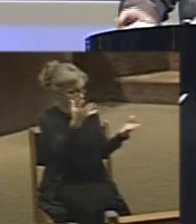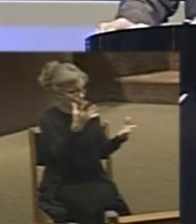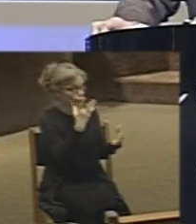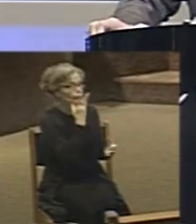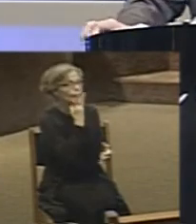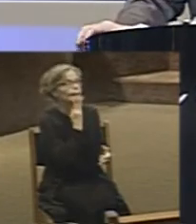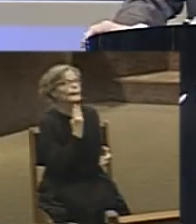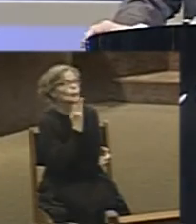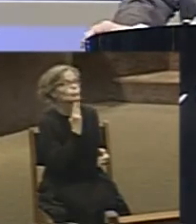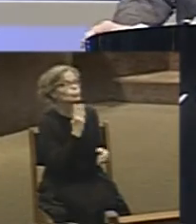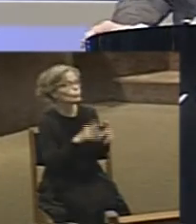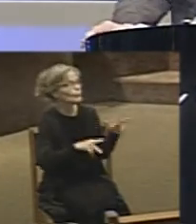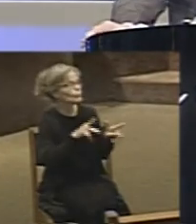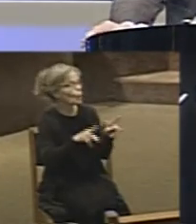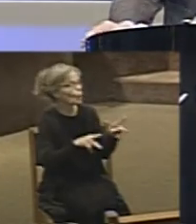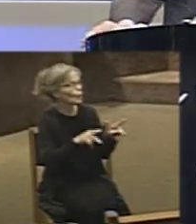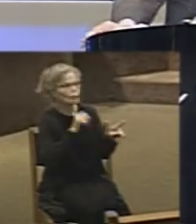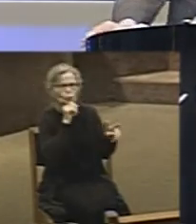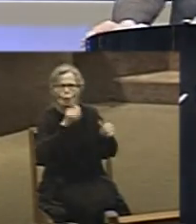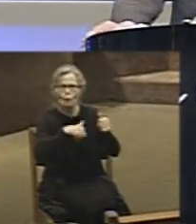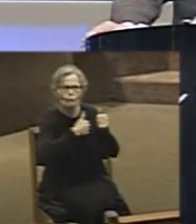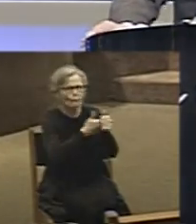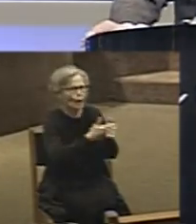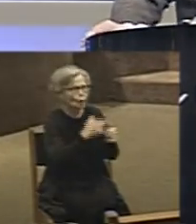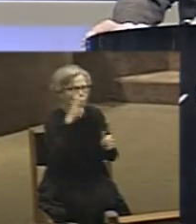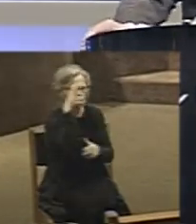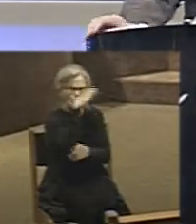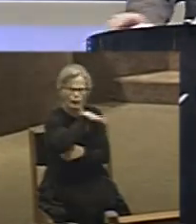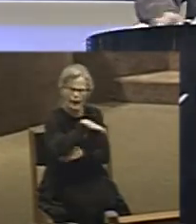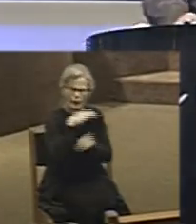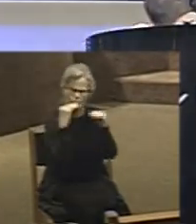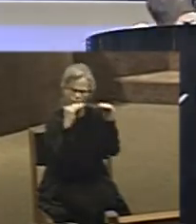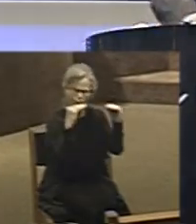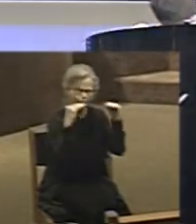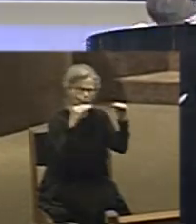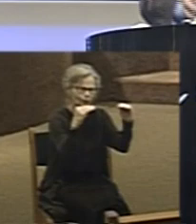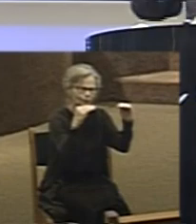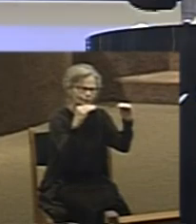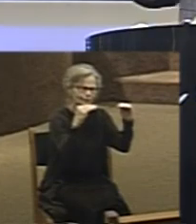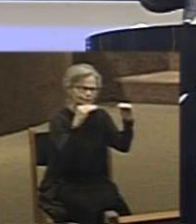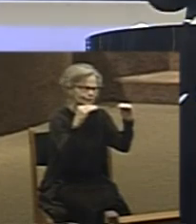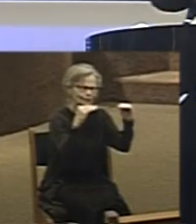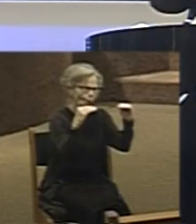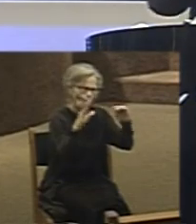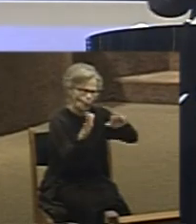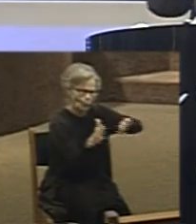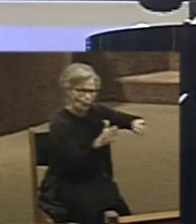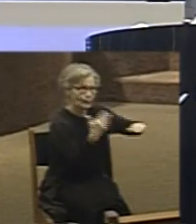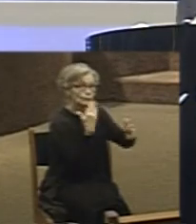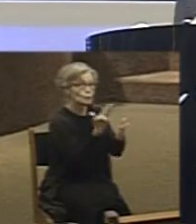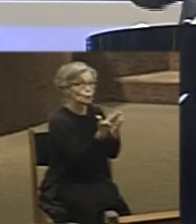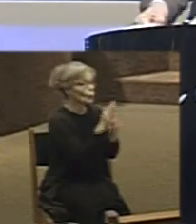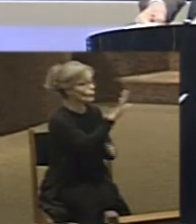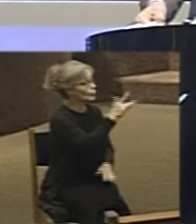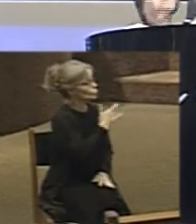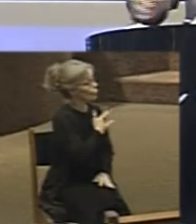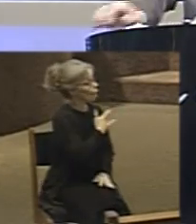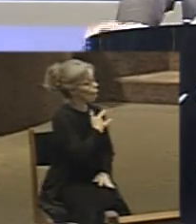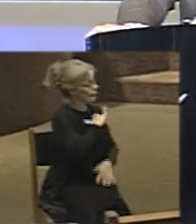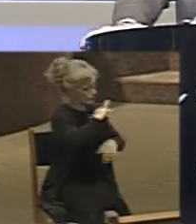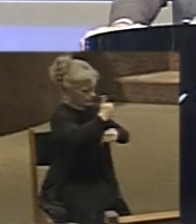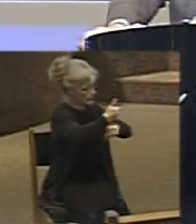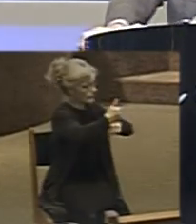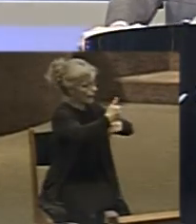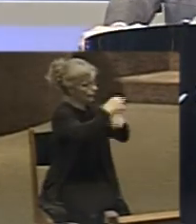with divers and strange doctrines, for it is a good thing that the heart be